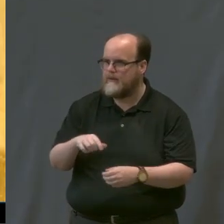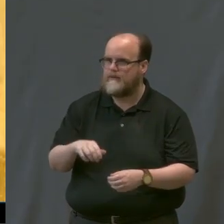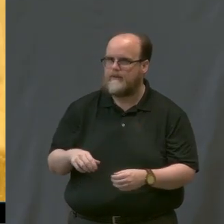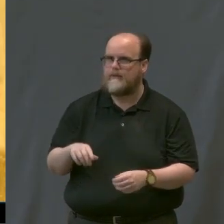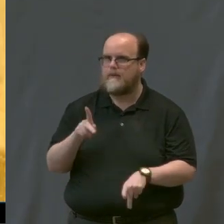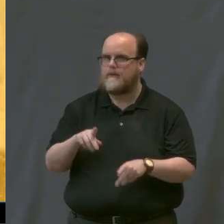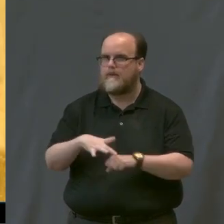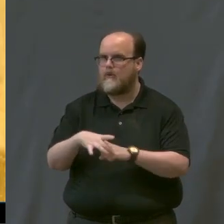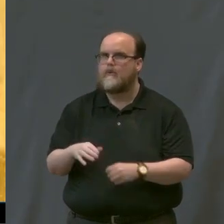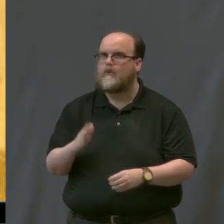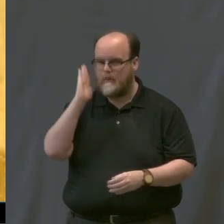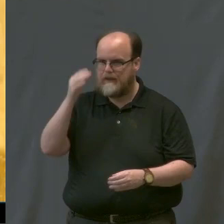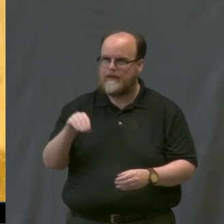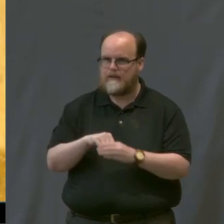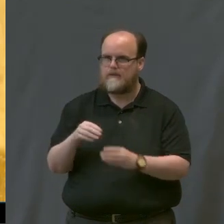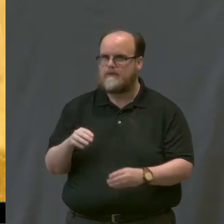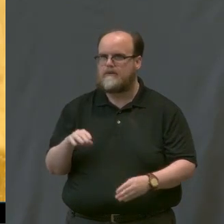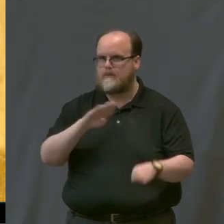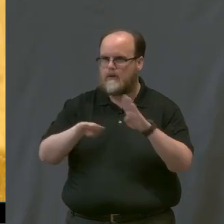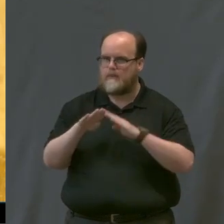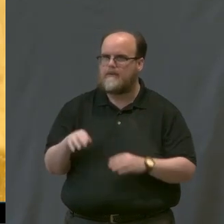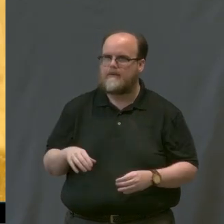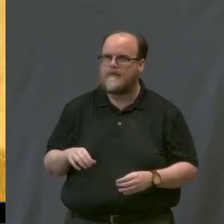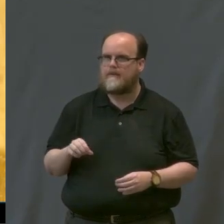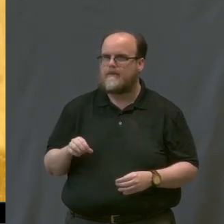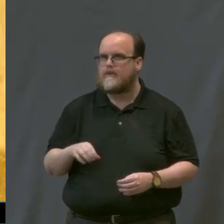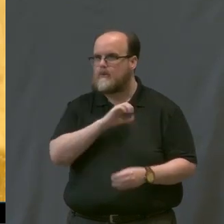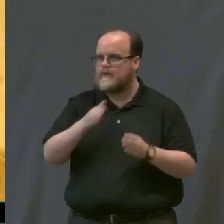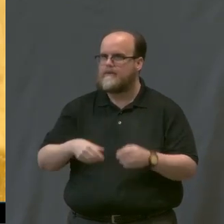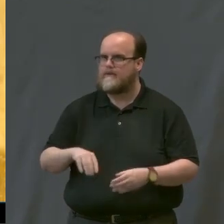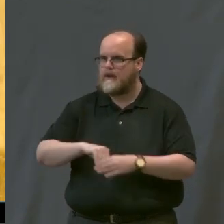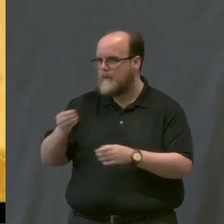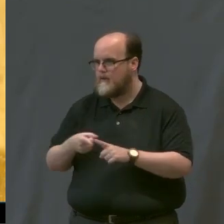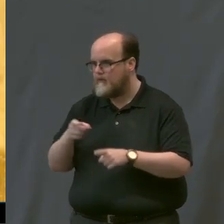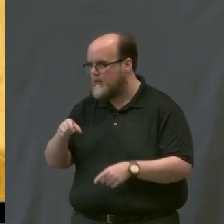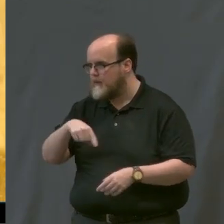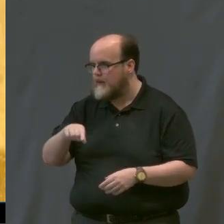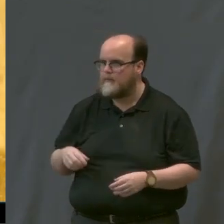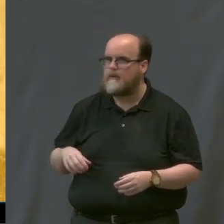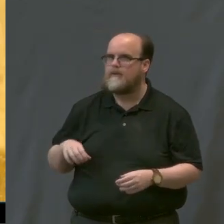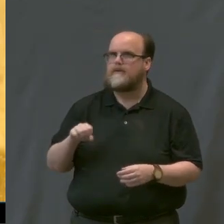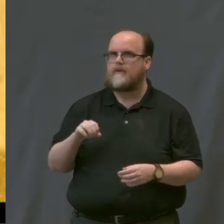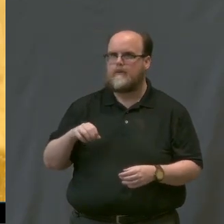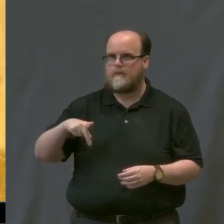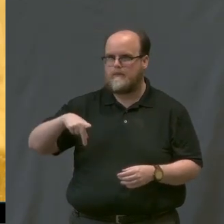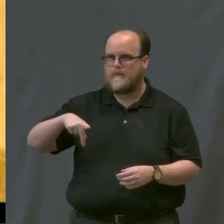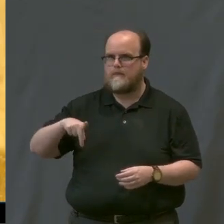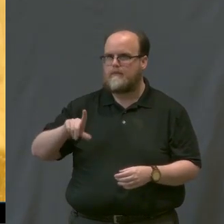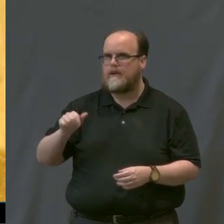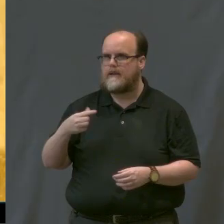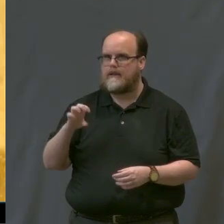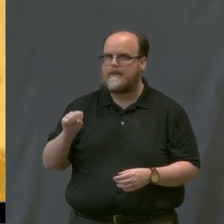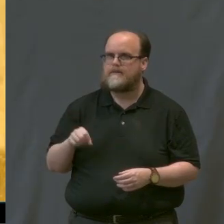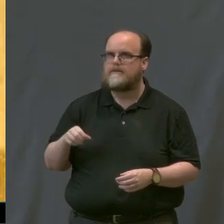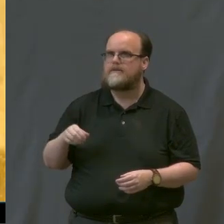get in trouble. You saints come out from among them so that those plagues that I'm going to send their way, God says, doesn't hit you as